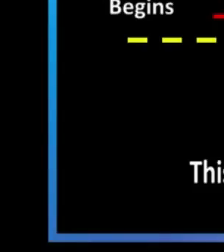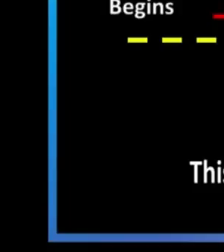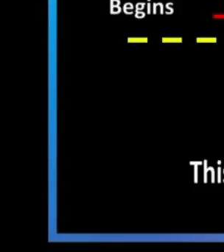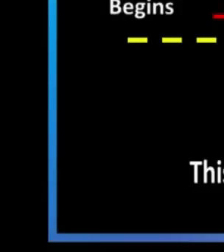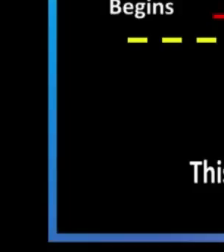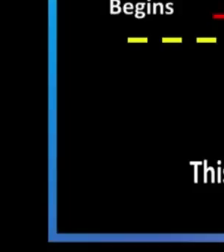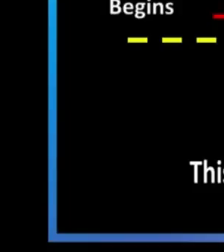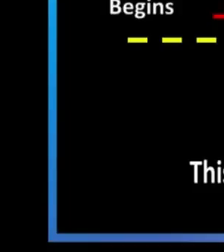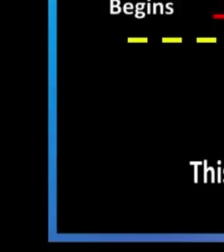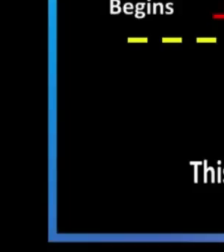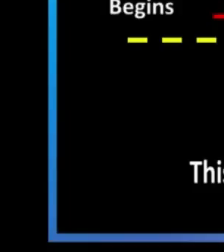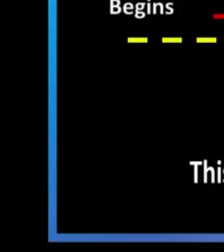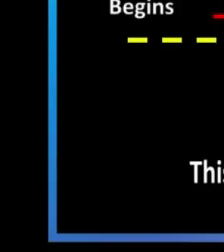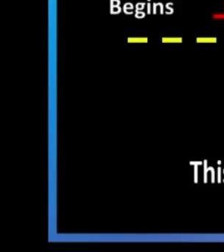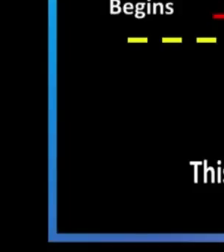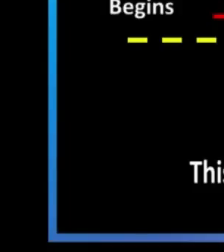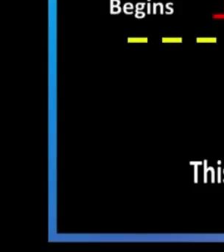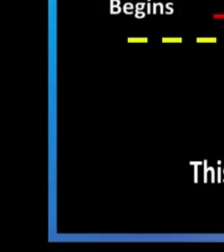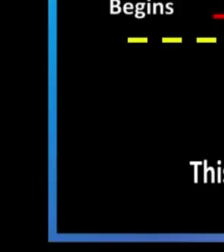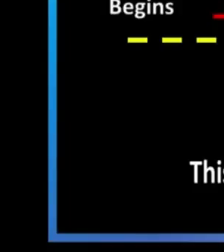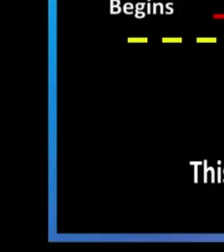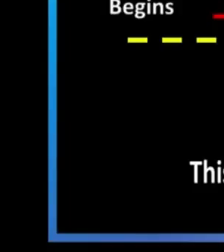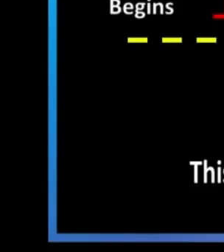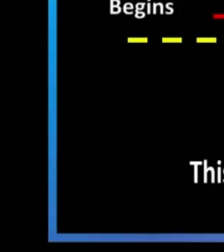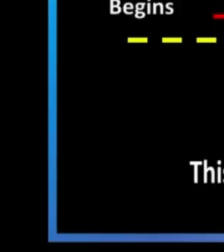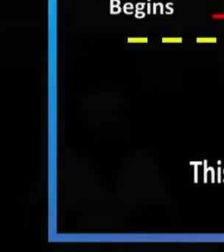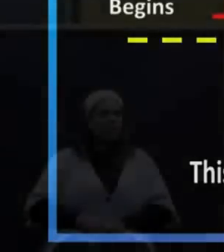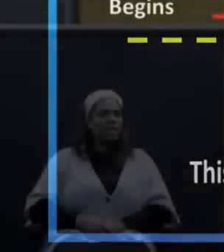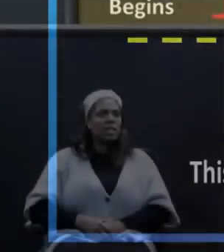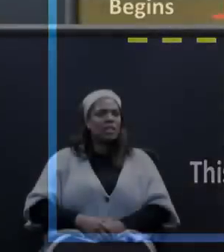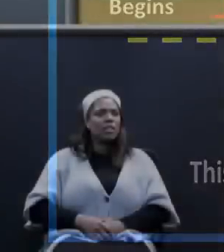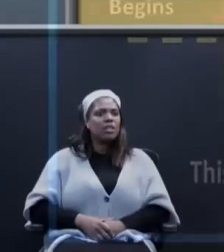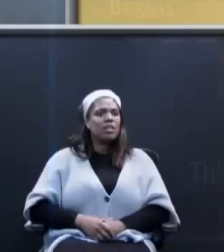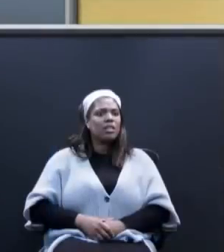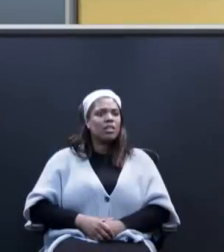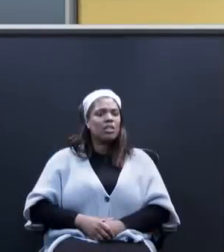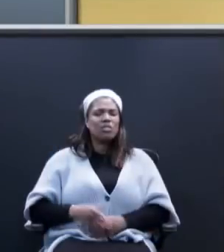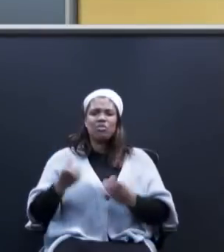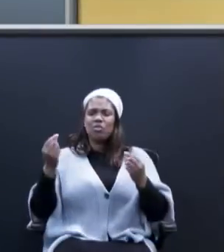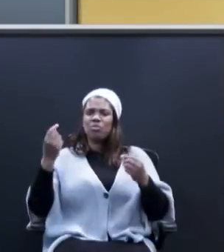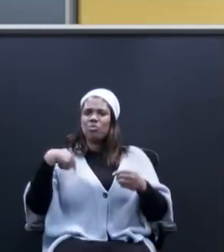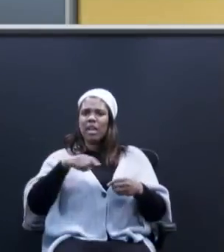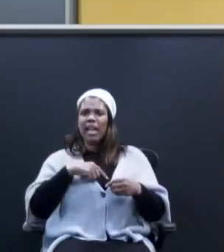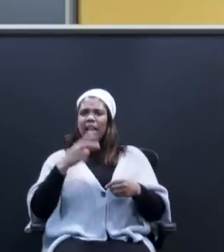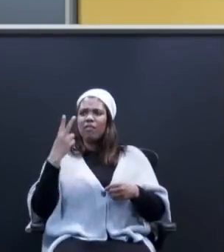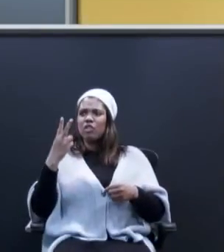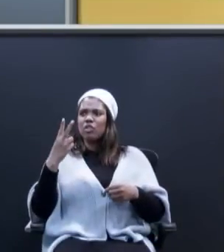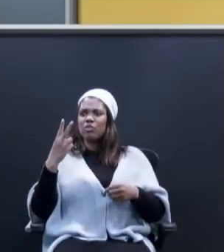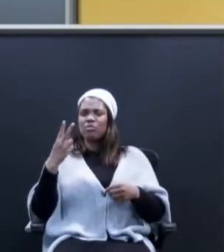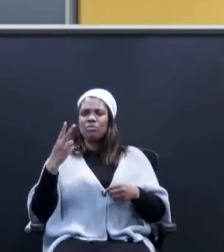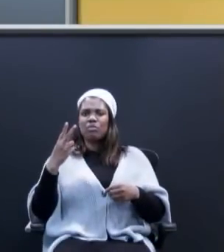have a one with two sevens on it, come under the heading of Tabernacle.